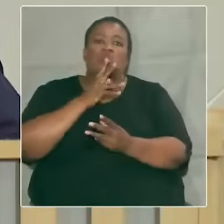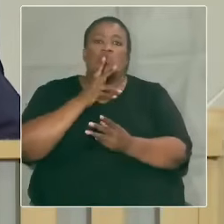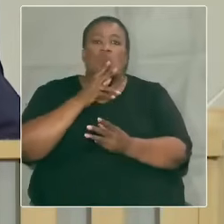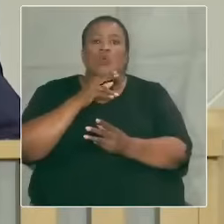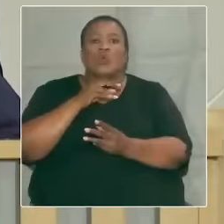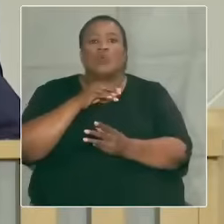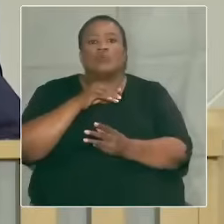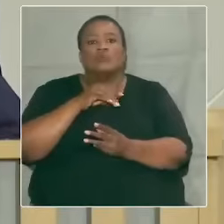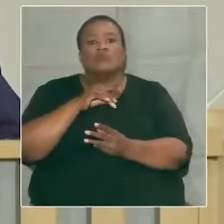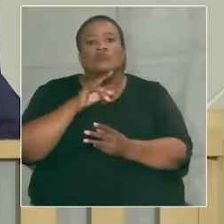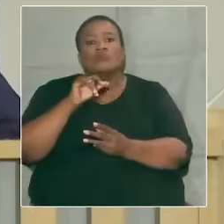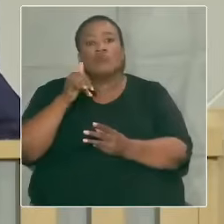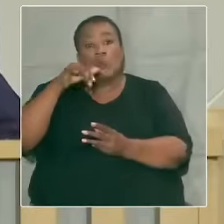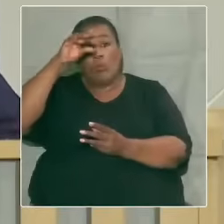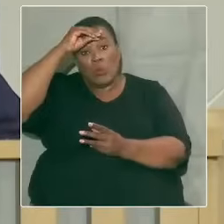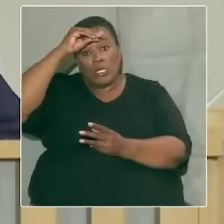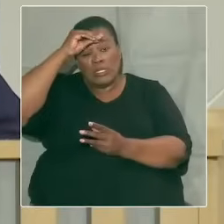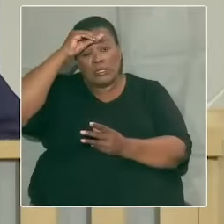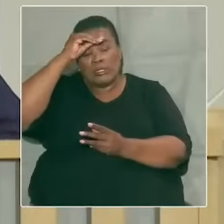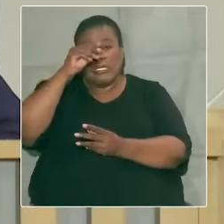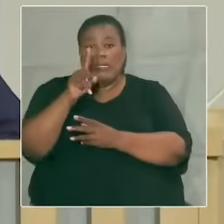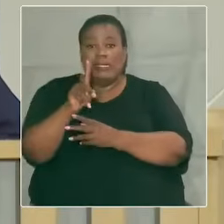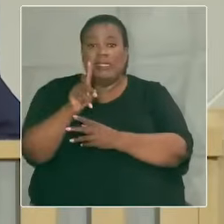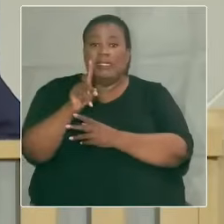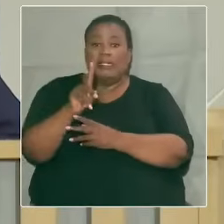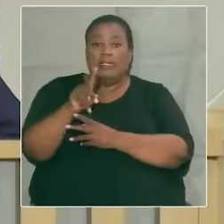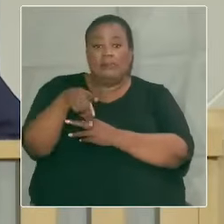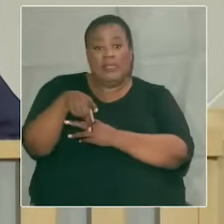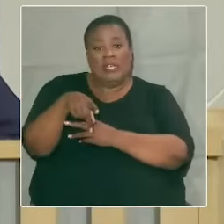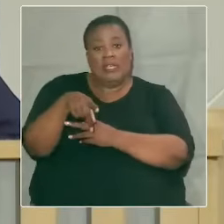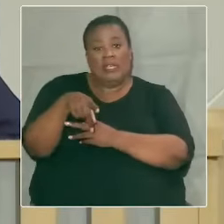DPCI investigators, and the structure